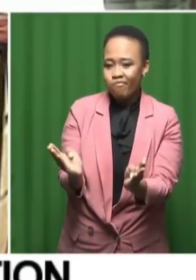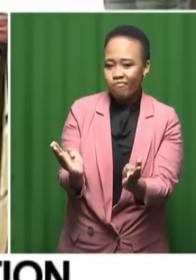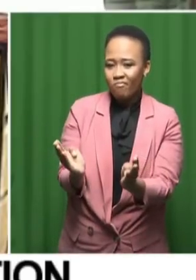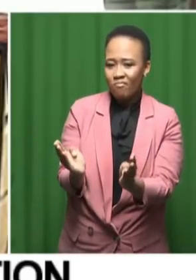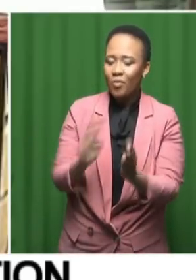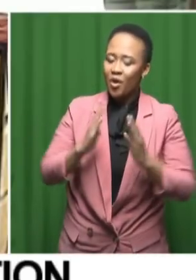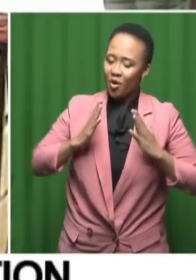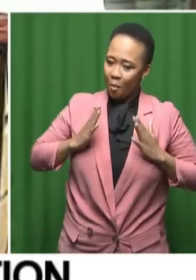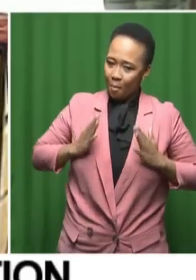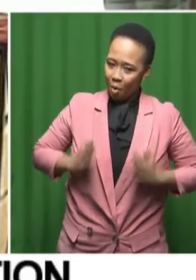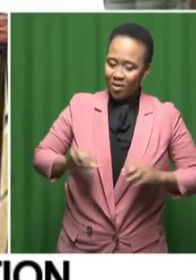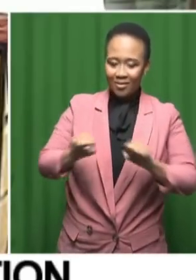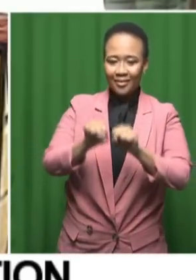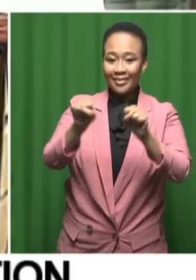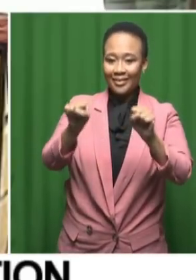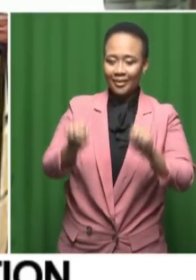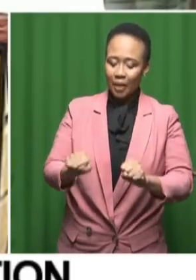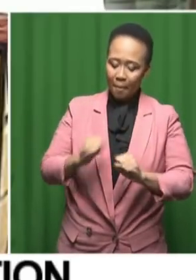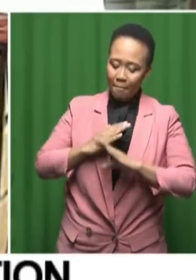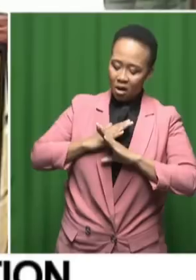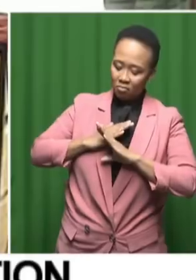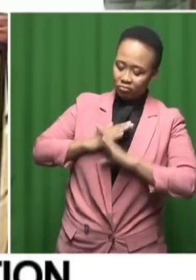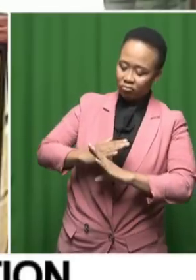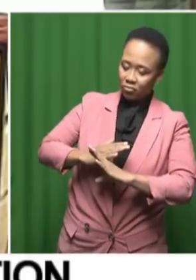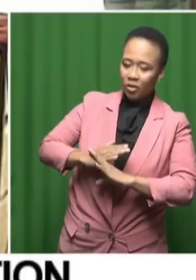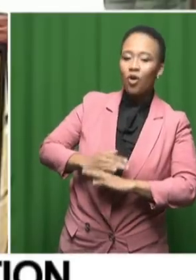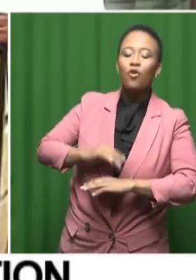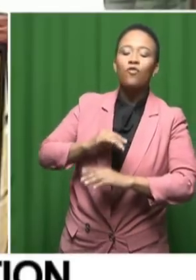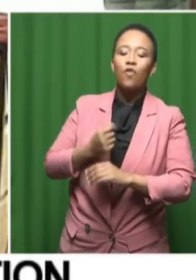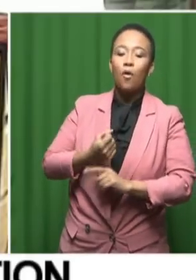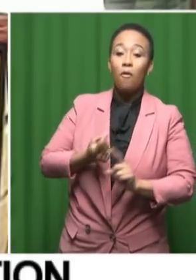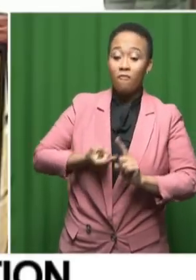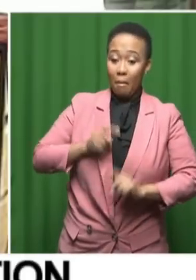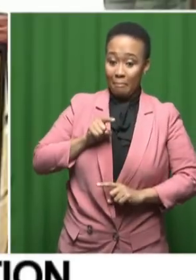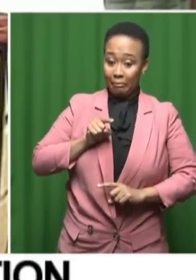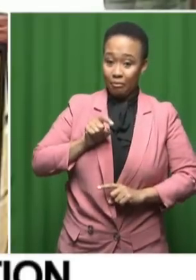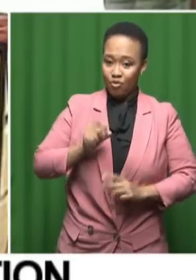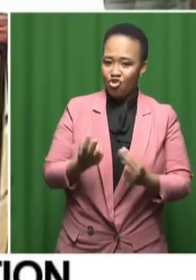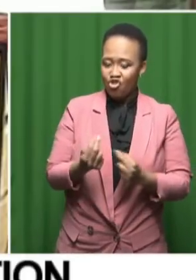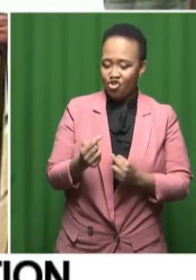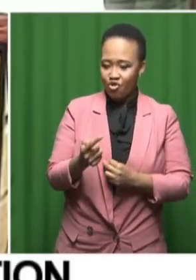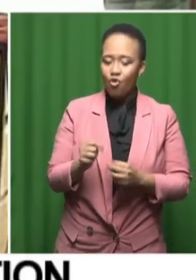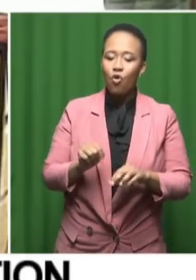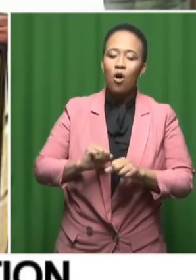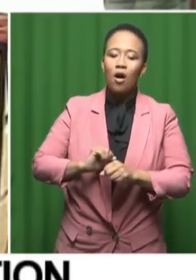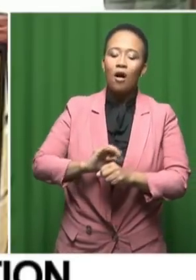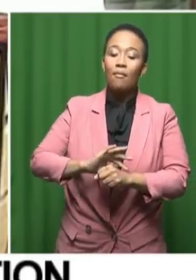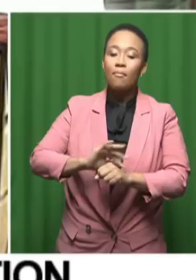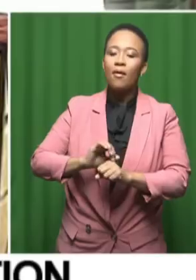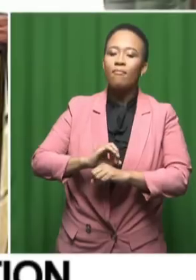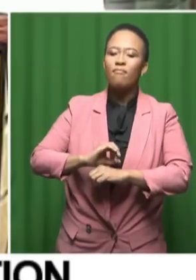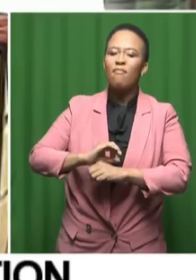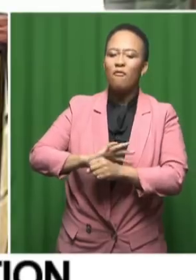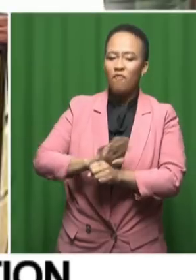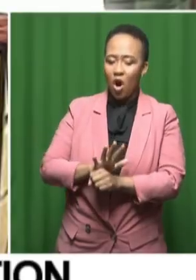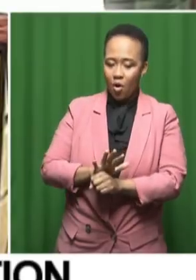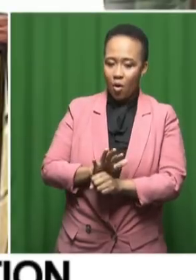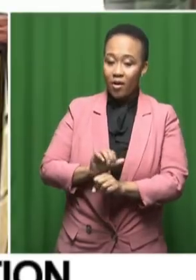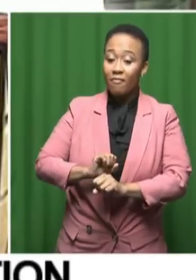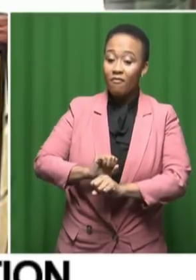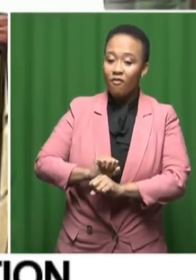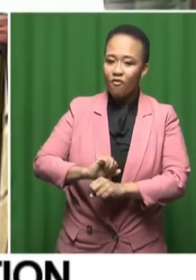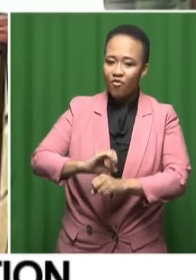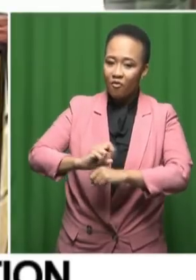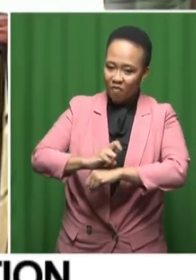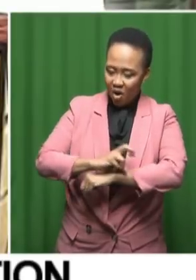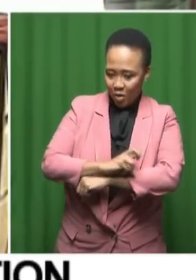immune system to be around you to protect yourself from this virus. So these will be my two key requests for people